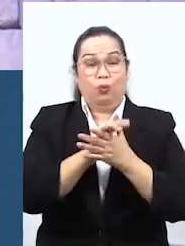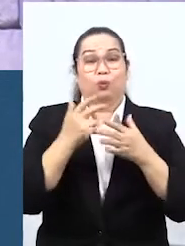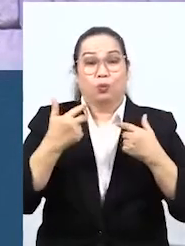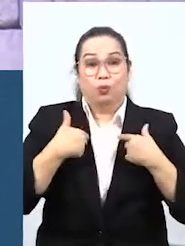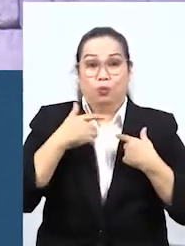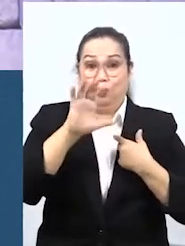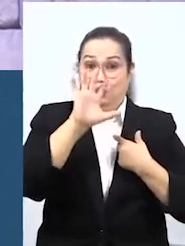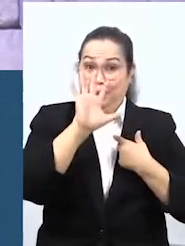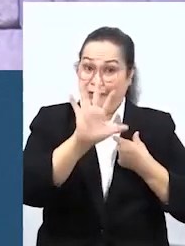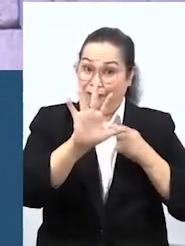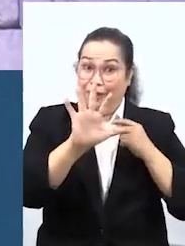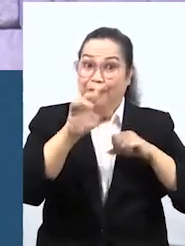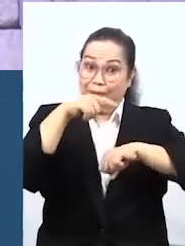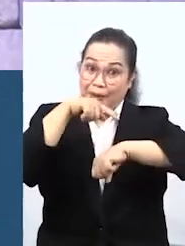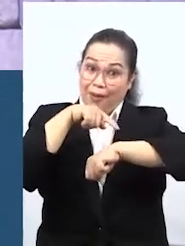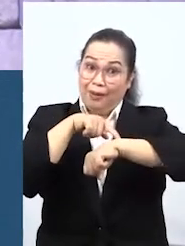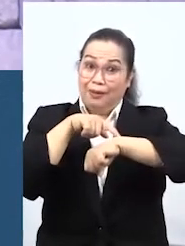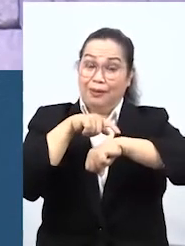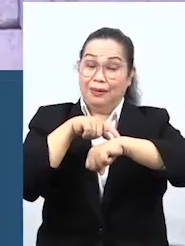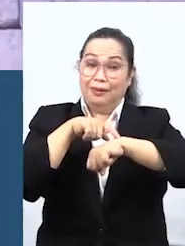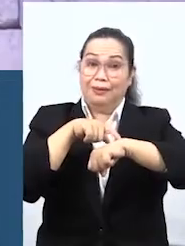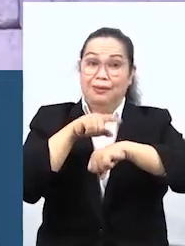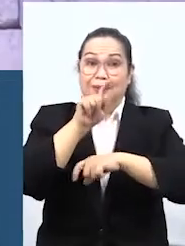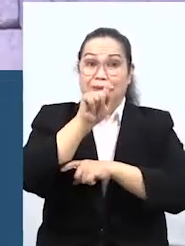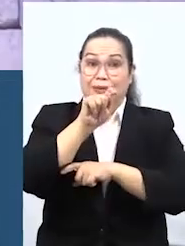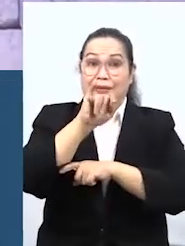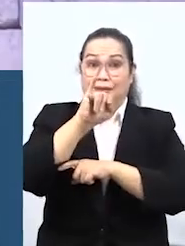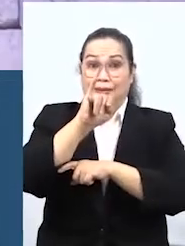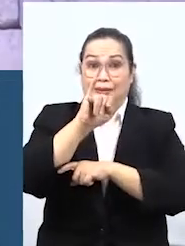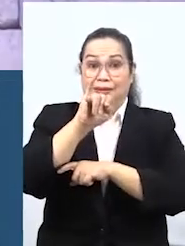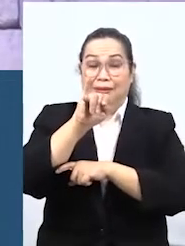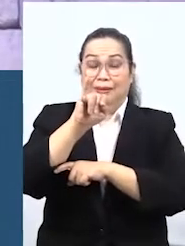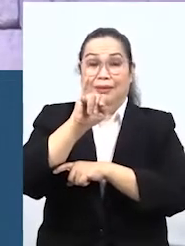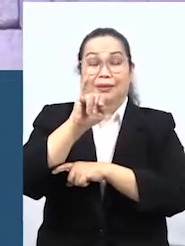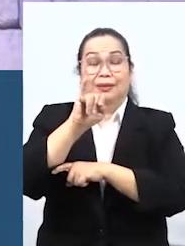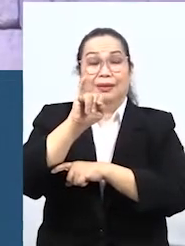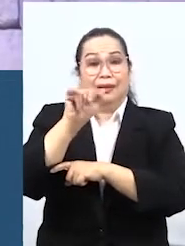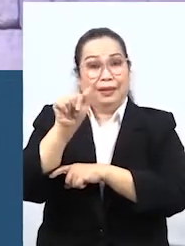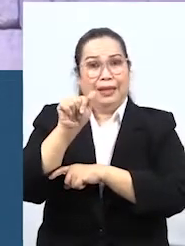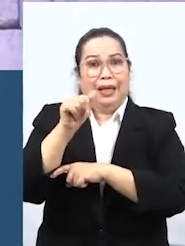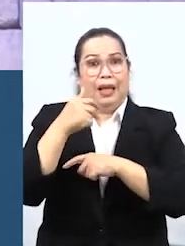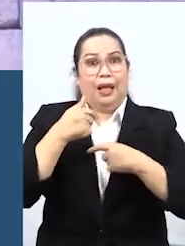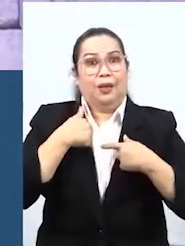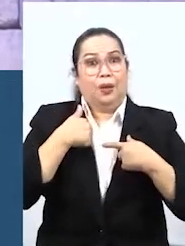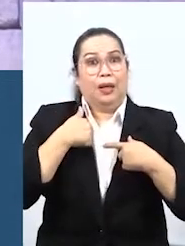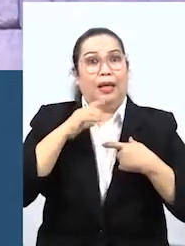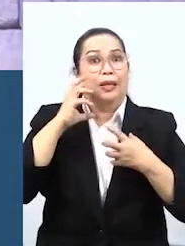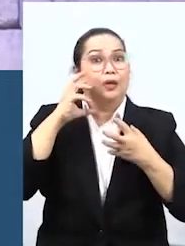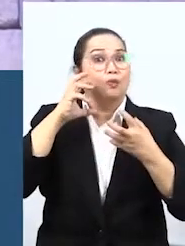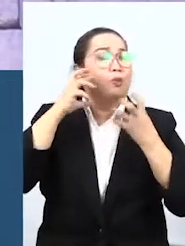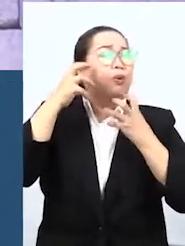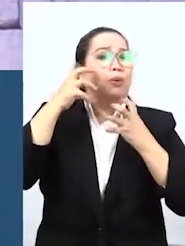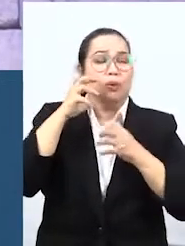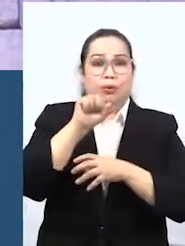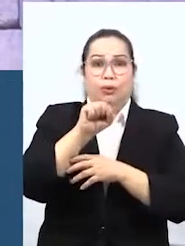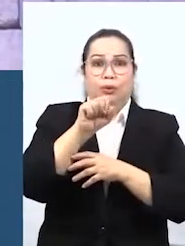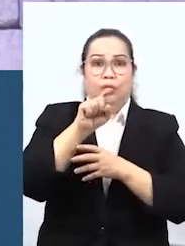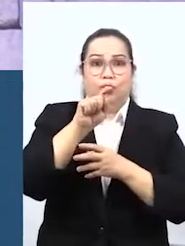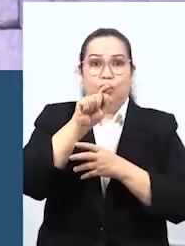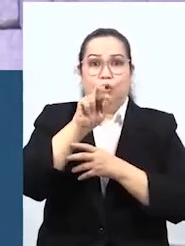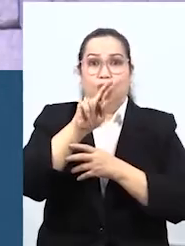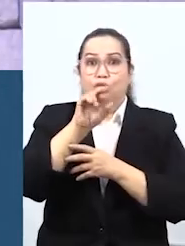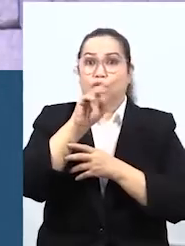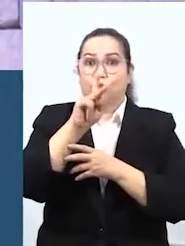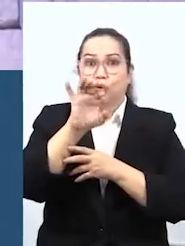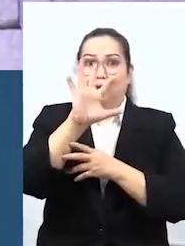five episodes of ti trans ischemic attacks mild stroke five times